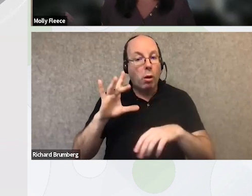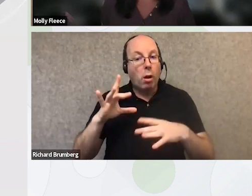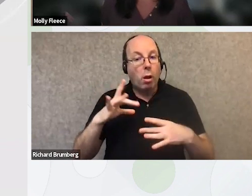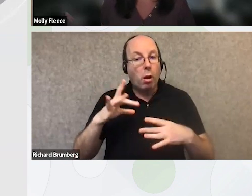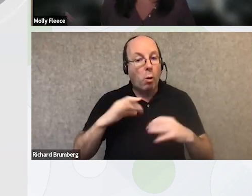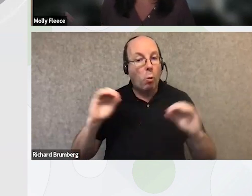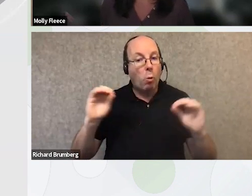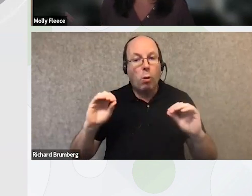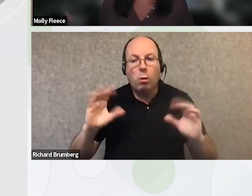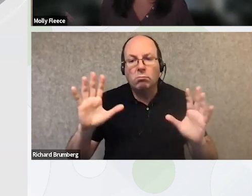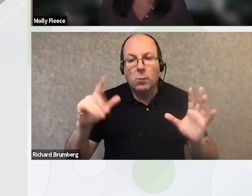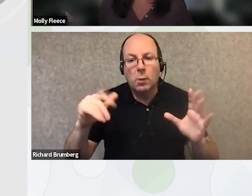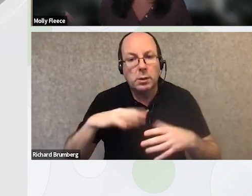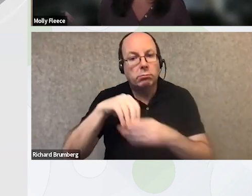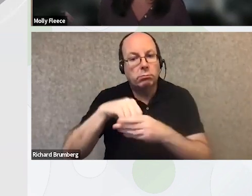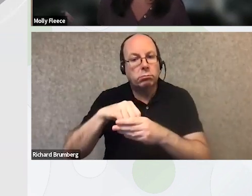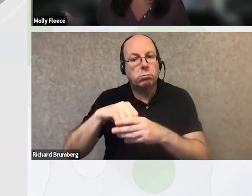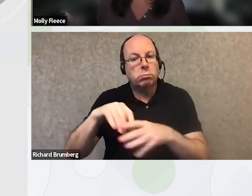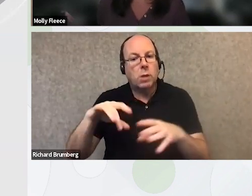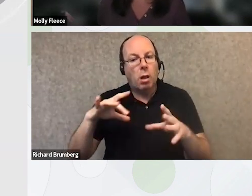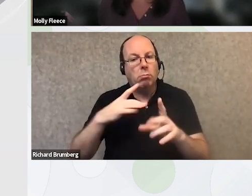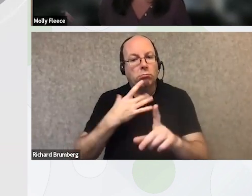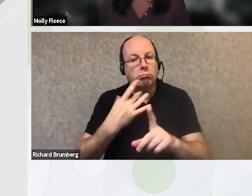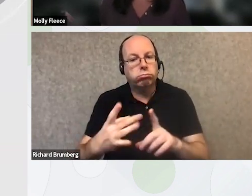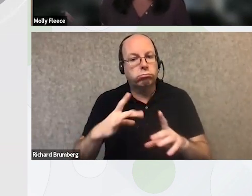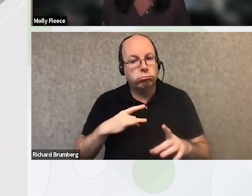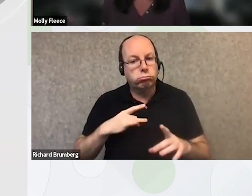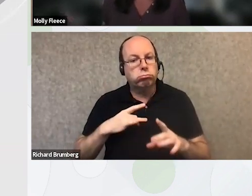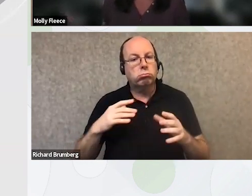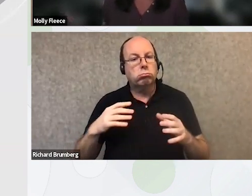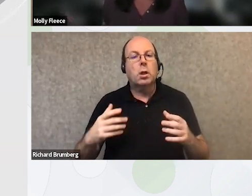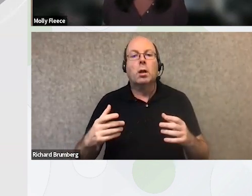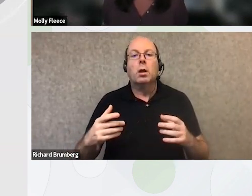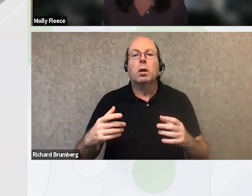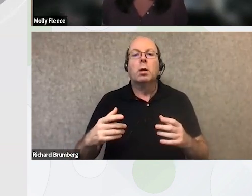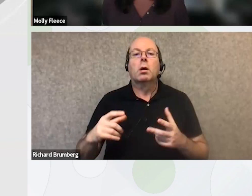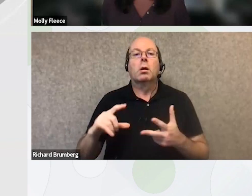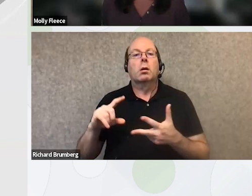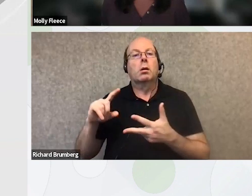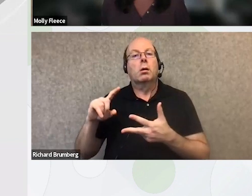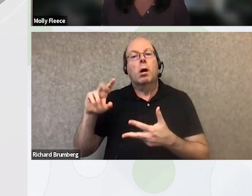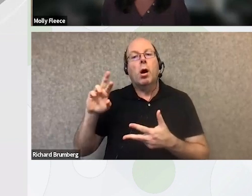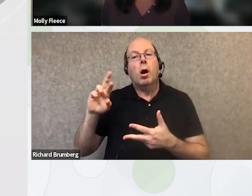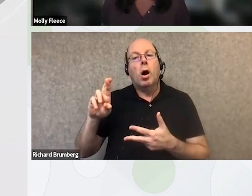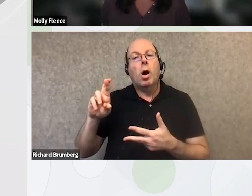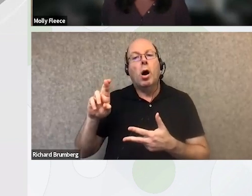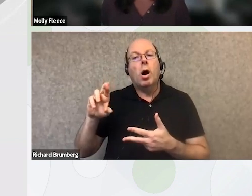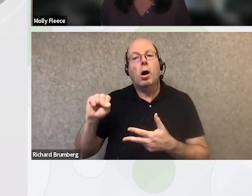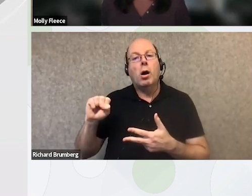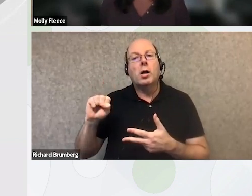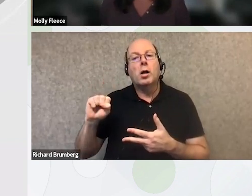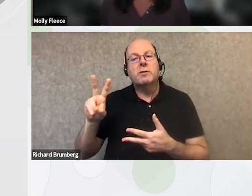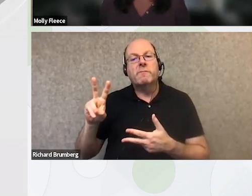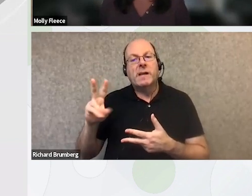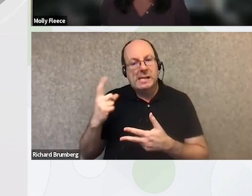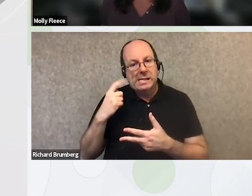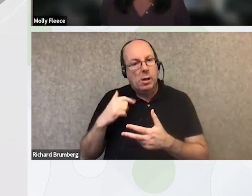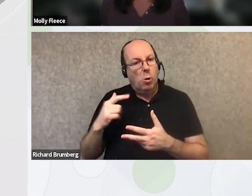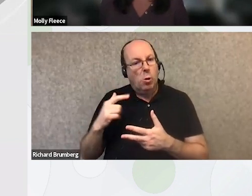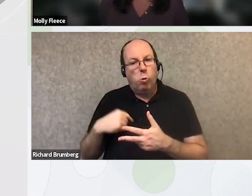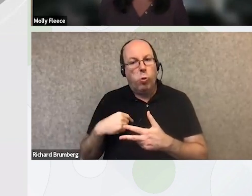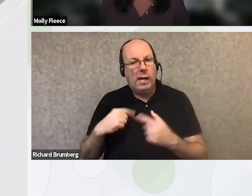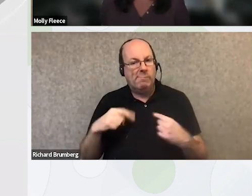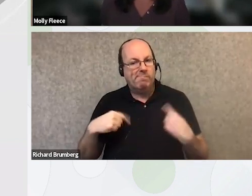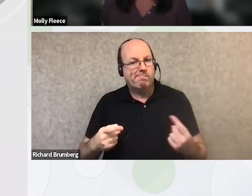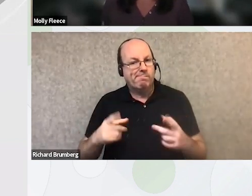least familiar of these three viruses that we've talked about in the last couple of years. It's increasingly recognized as a major threat, and it has